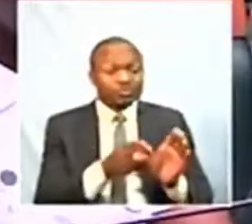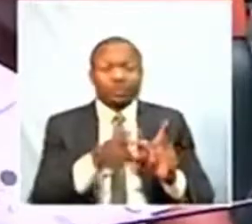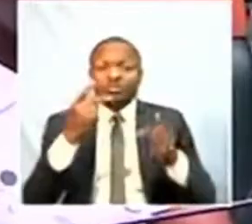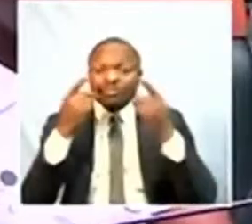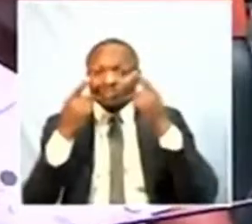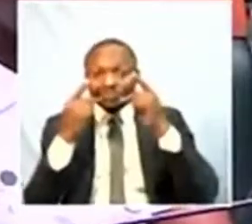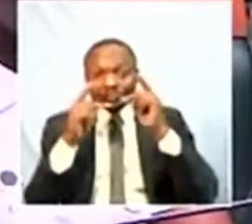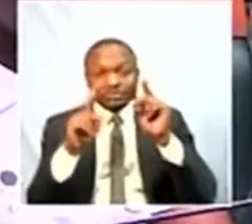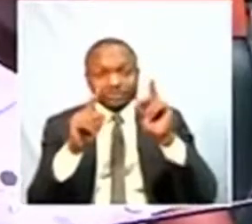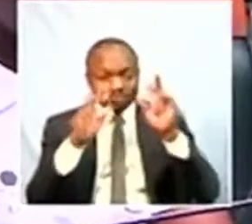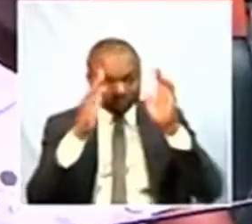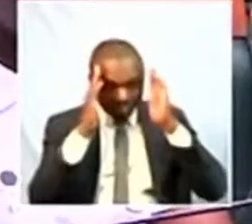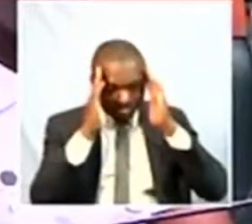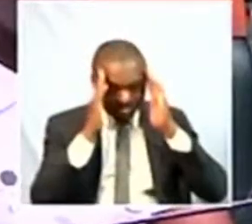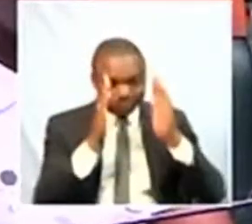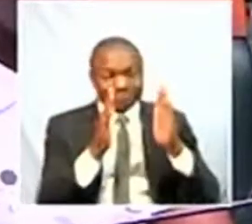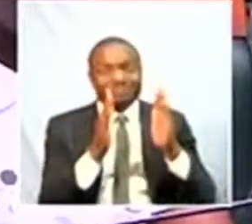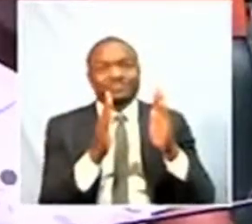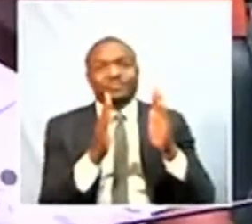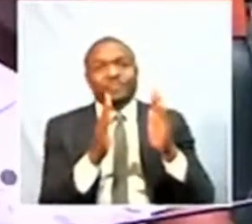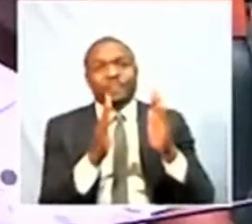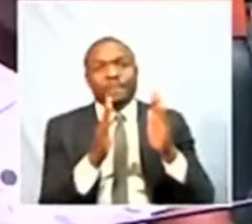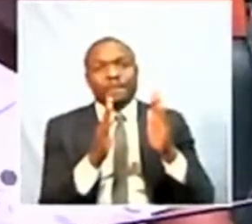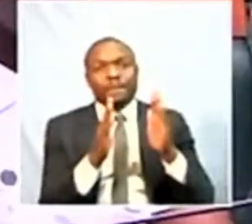is mainly focusing on